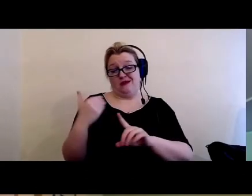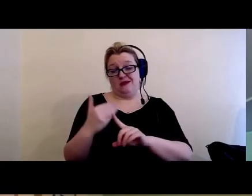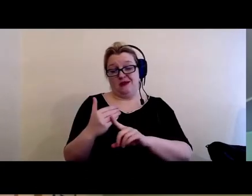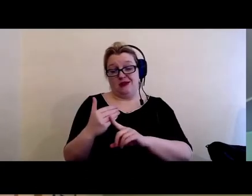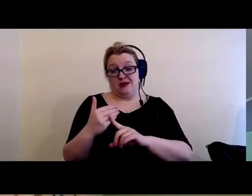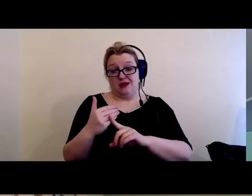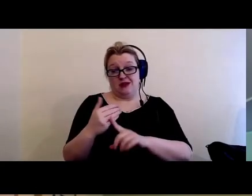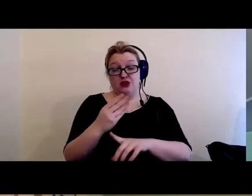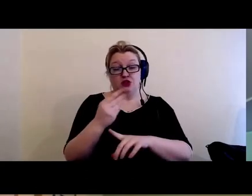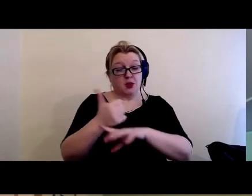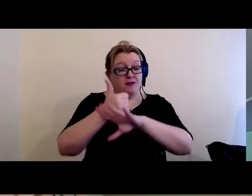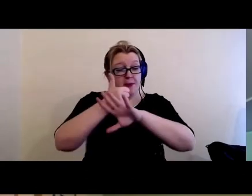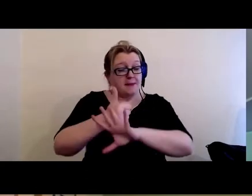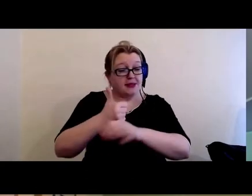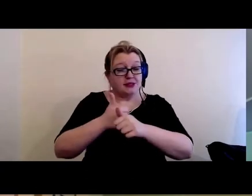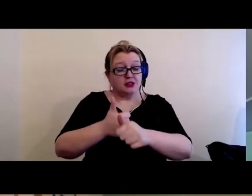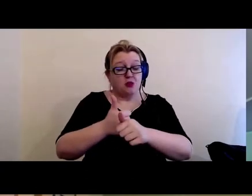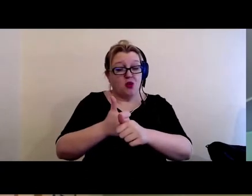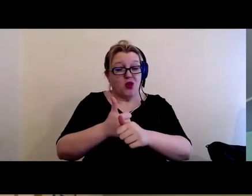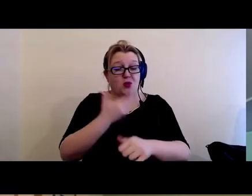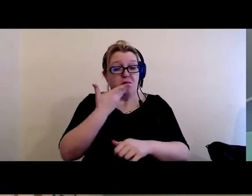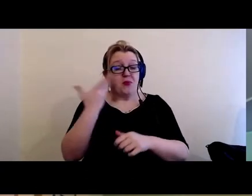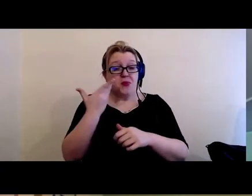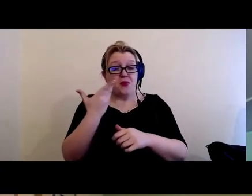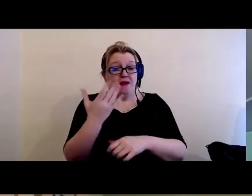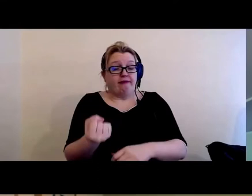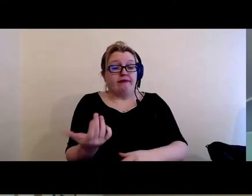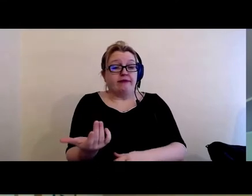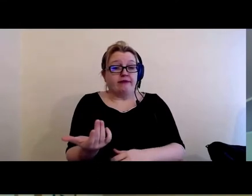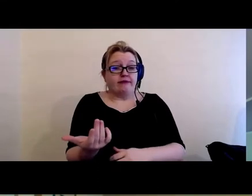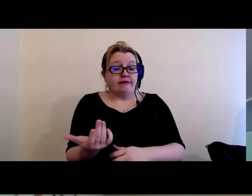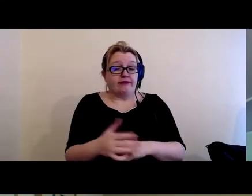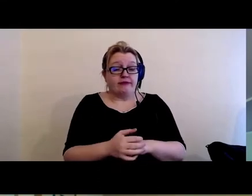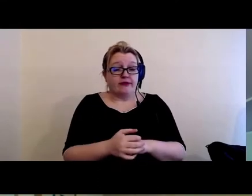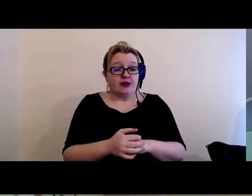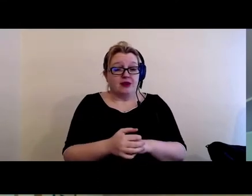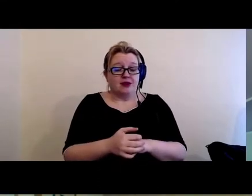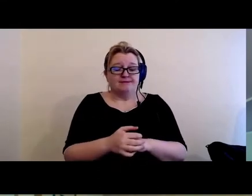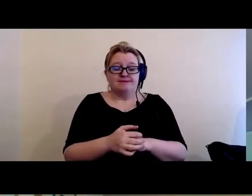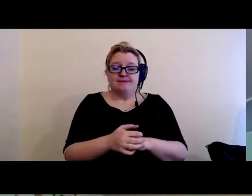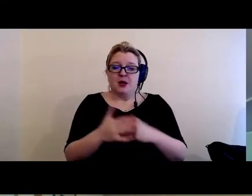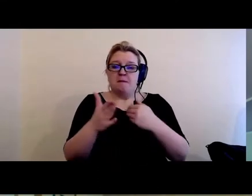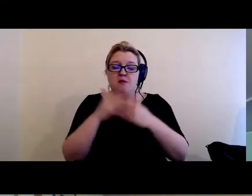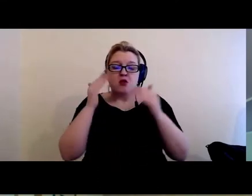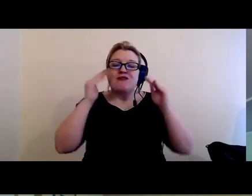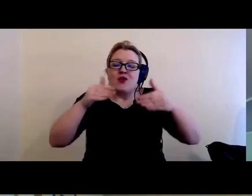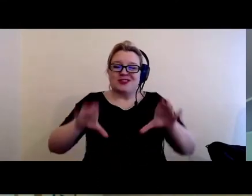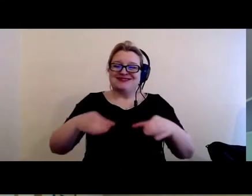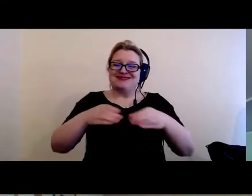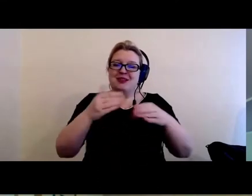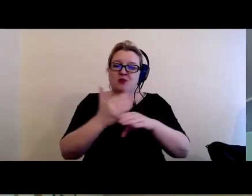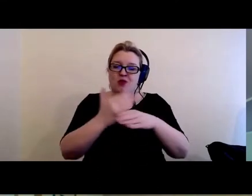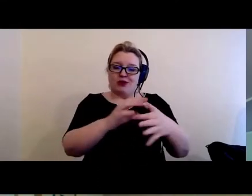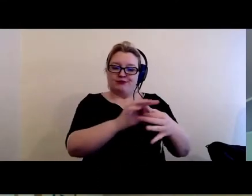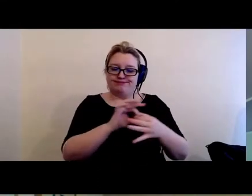some of the basic things to support staff. A lot more emphasis on team working, I think. We've seen some great examples of team working during